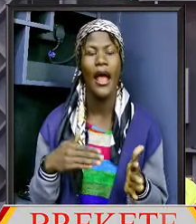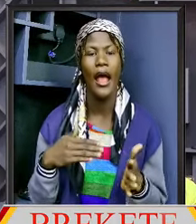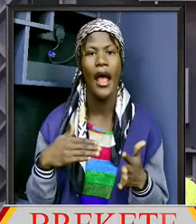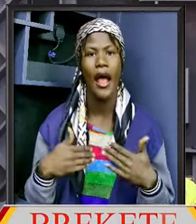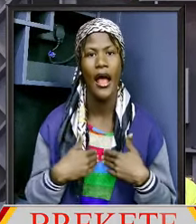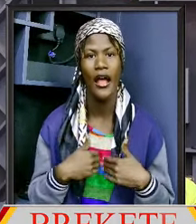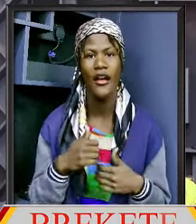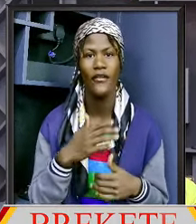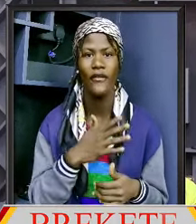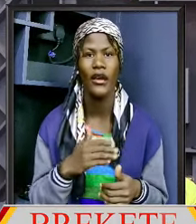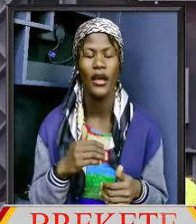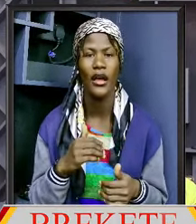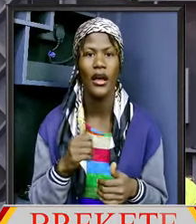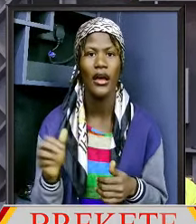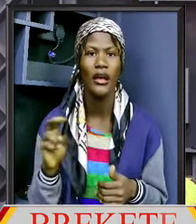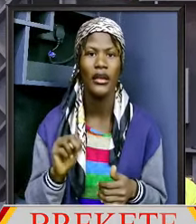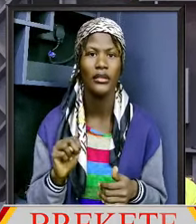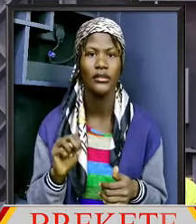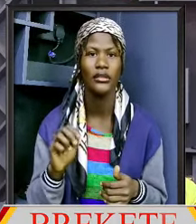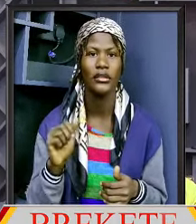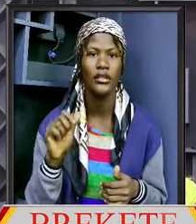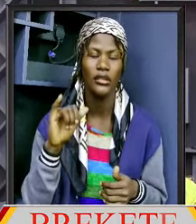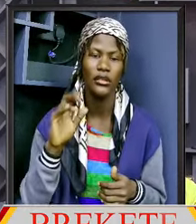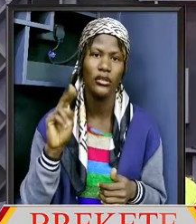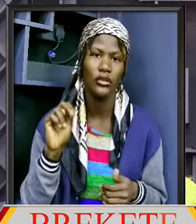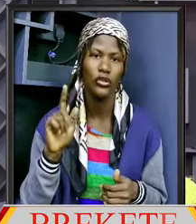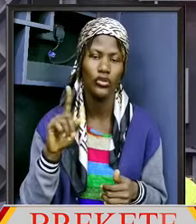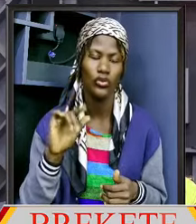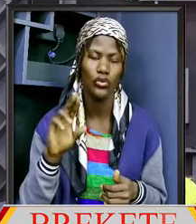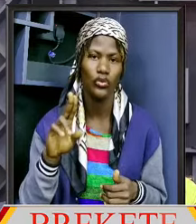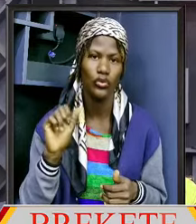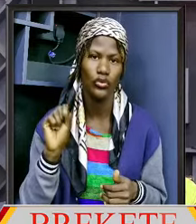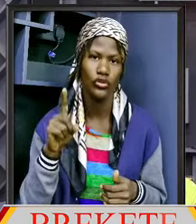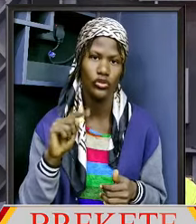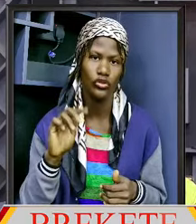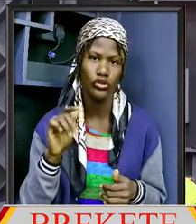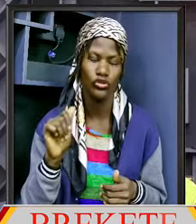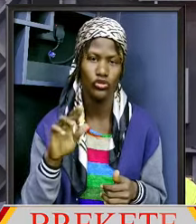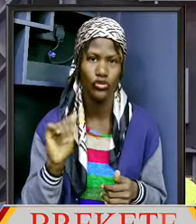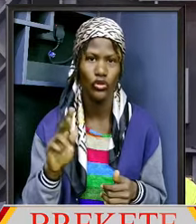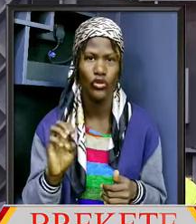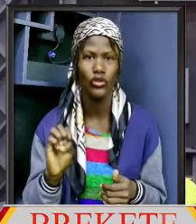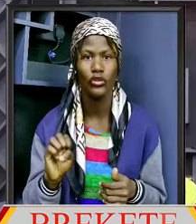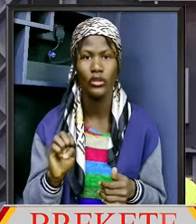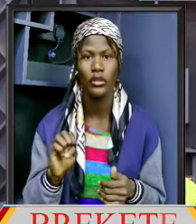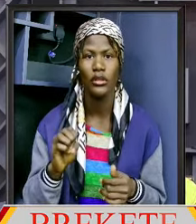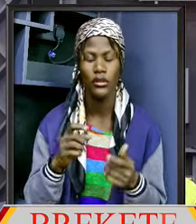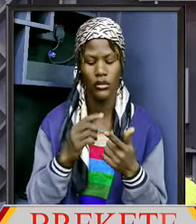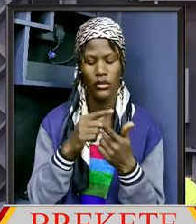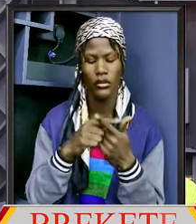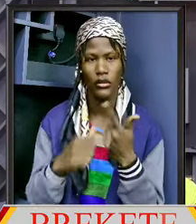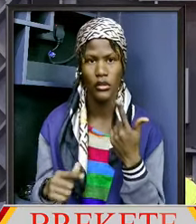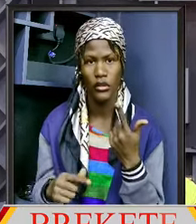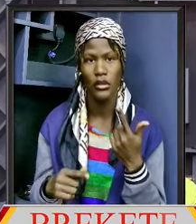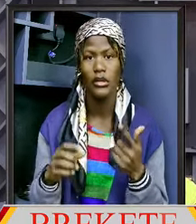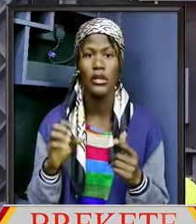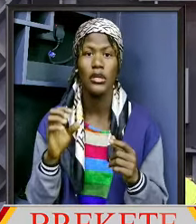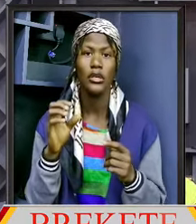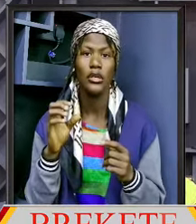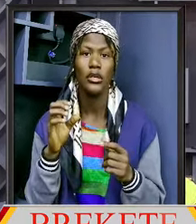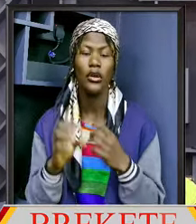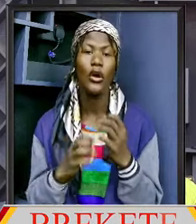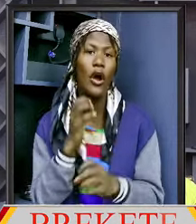that led to the loss of his fingers. The company initially only said they would give him